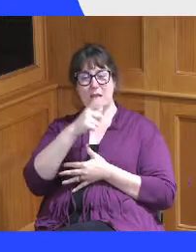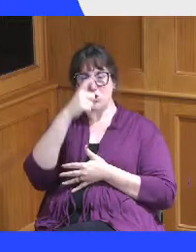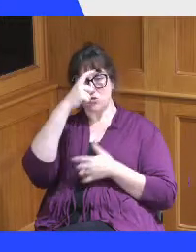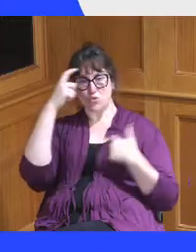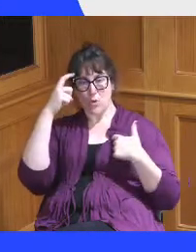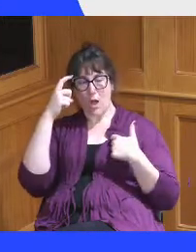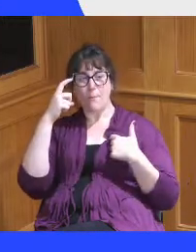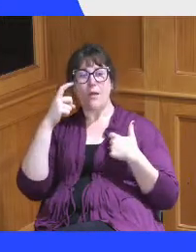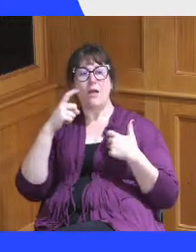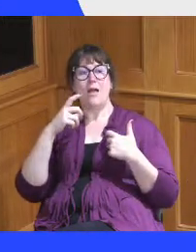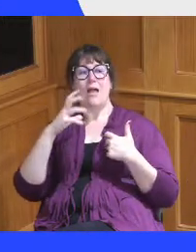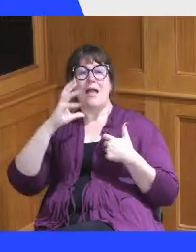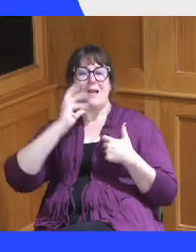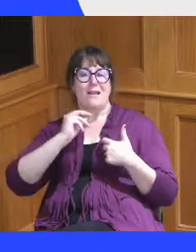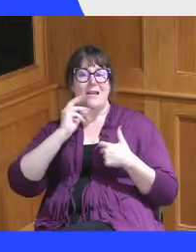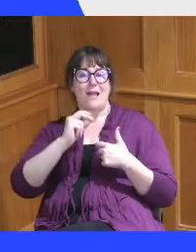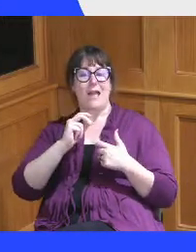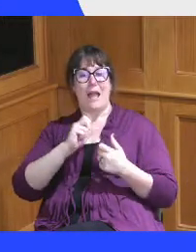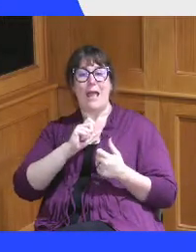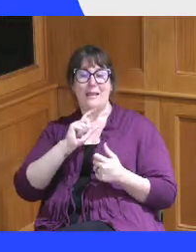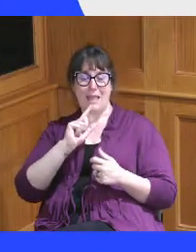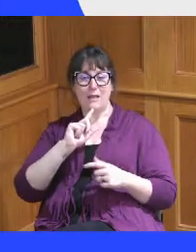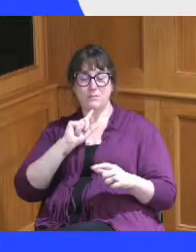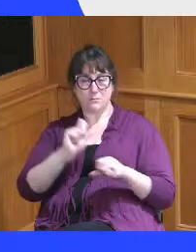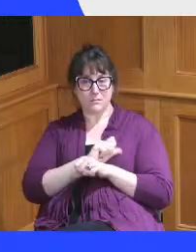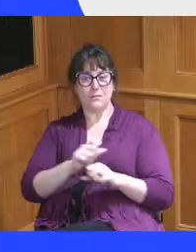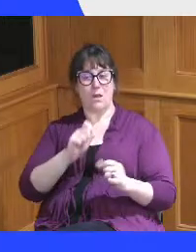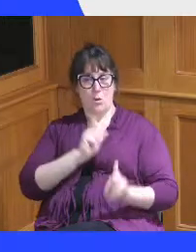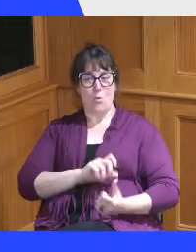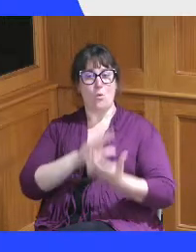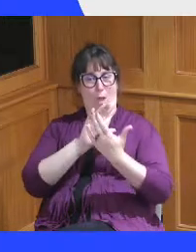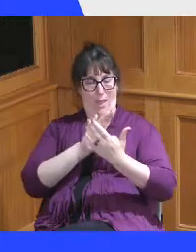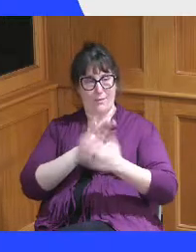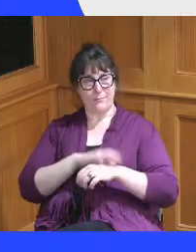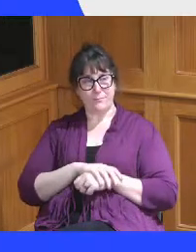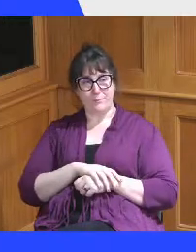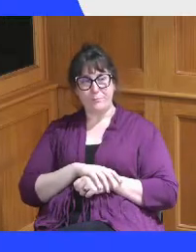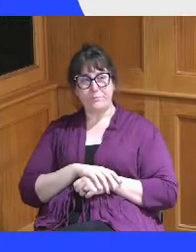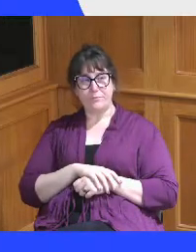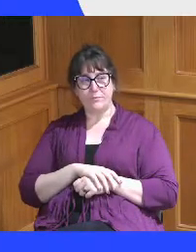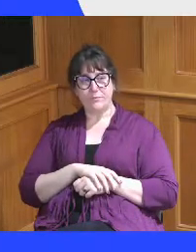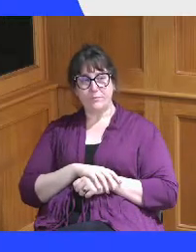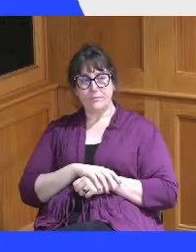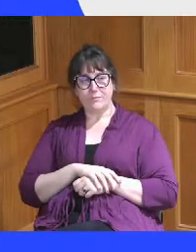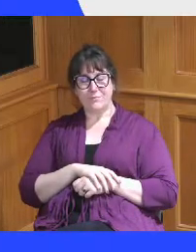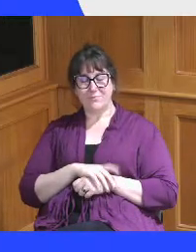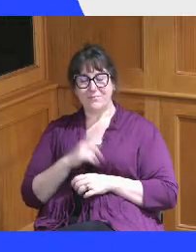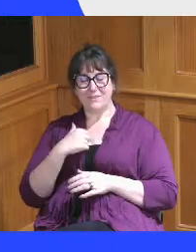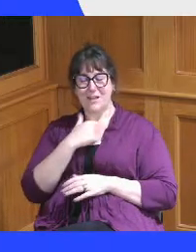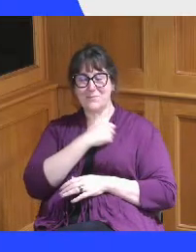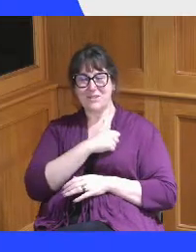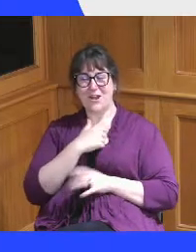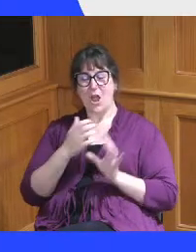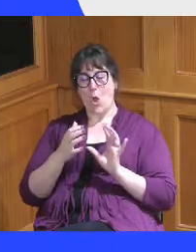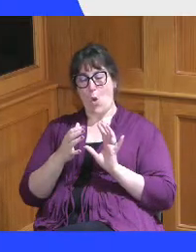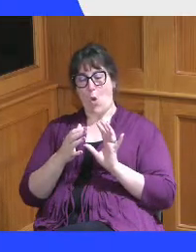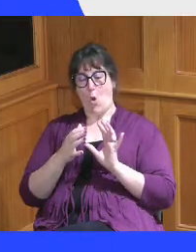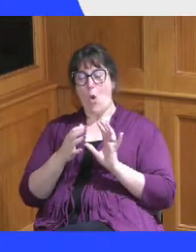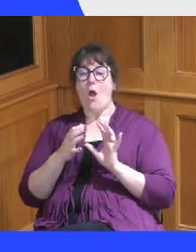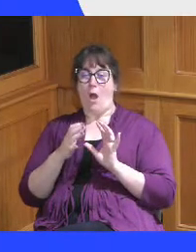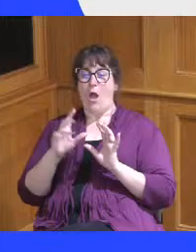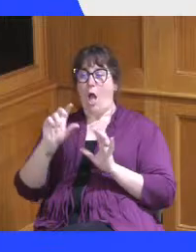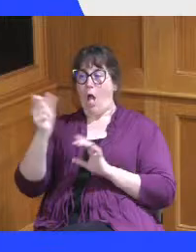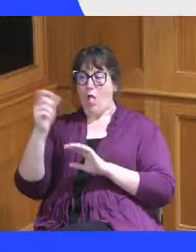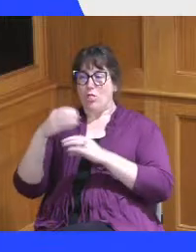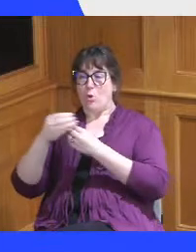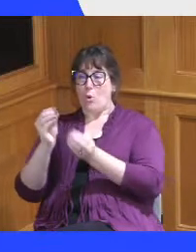lived experiences in an authentic way. Helping organizations holding organizations accountable for